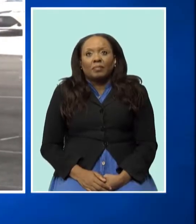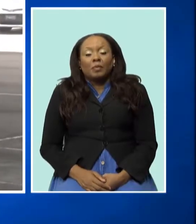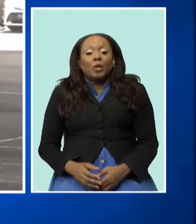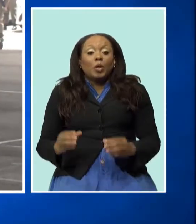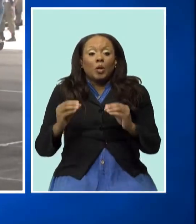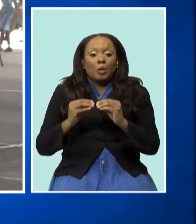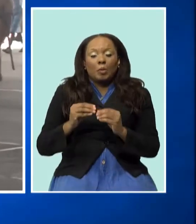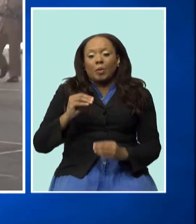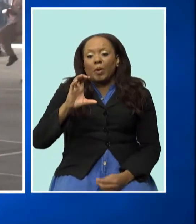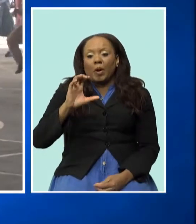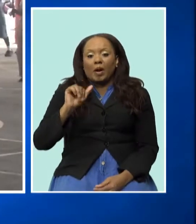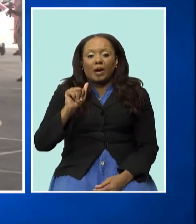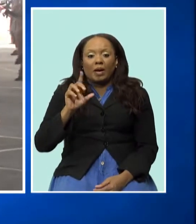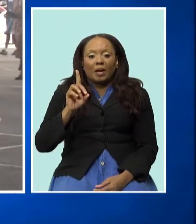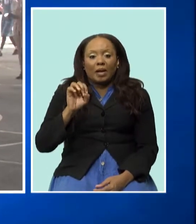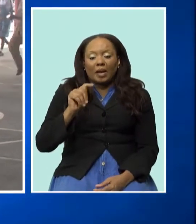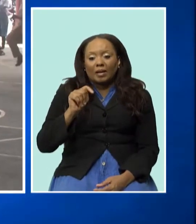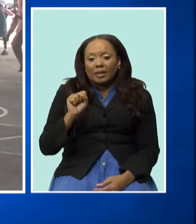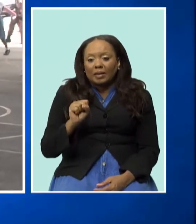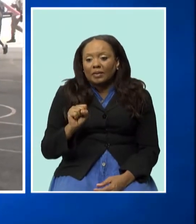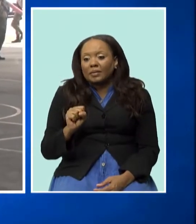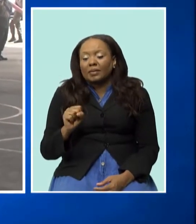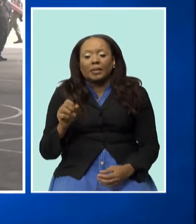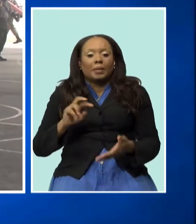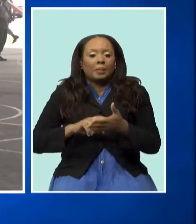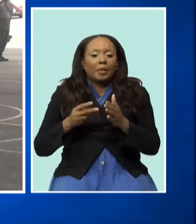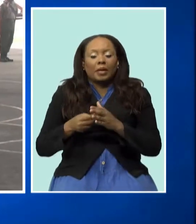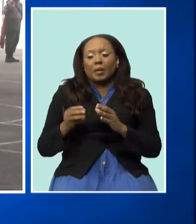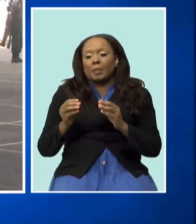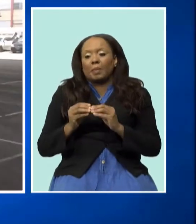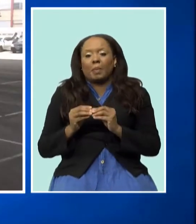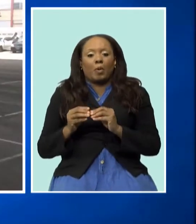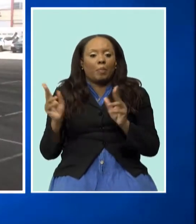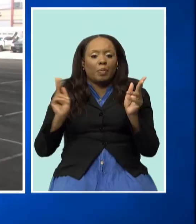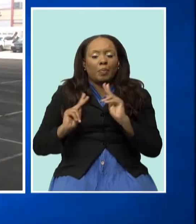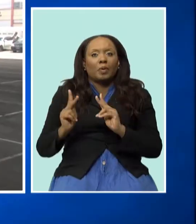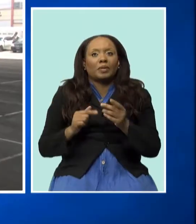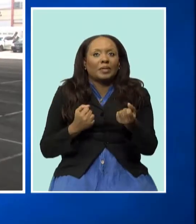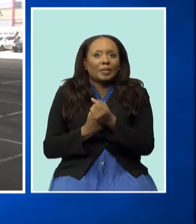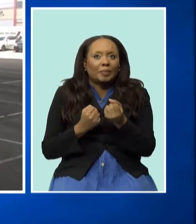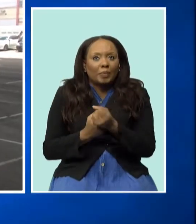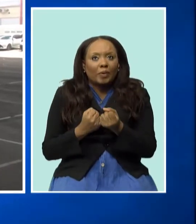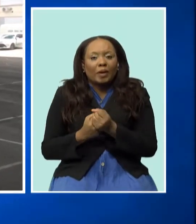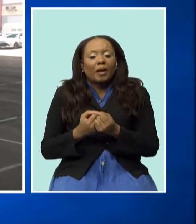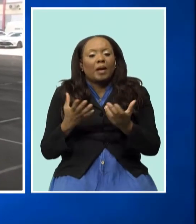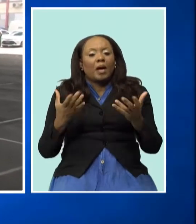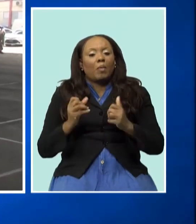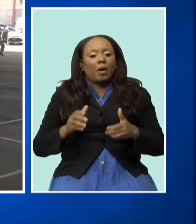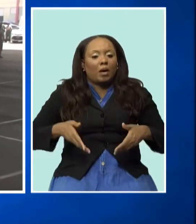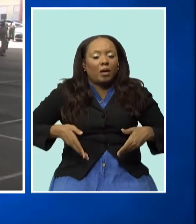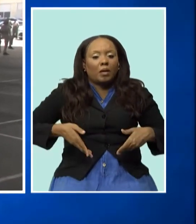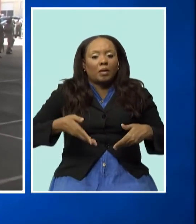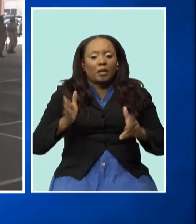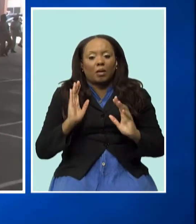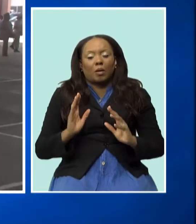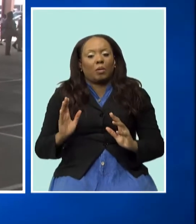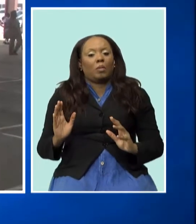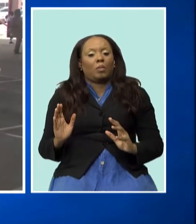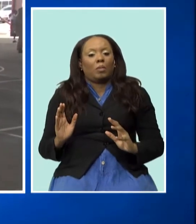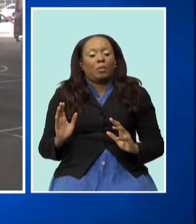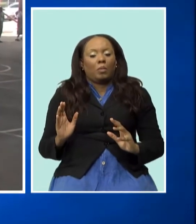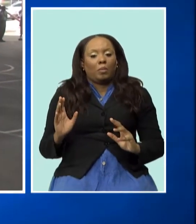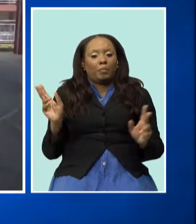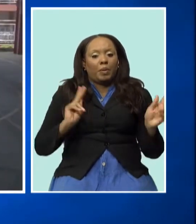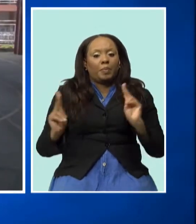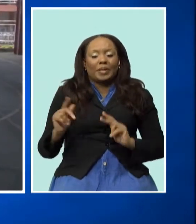more instructors. So Commander Dowridge is suggesting changing the existing Defense Act to allow non-military adults